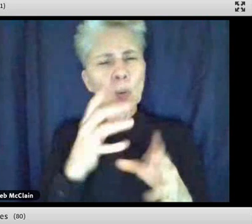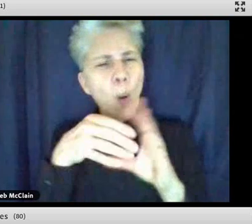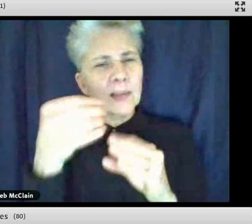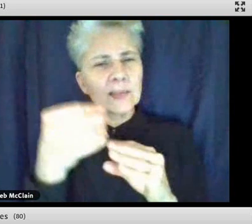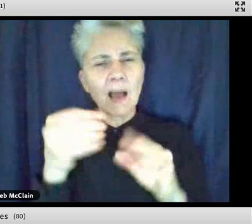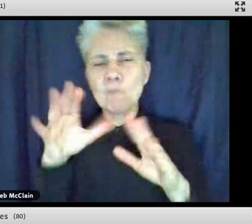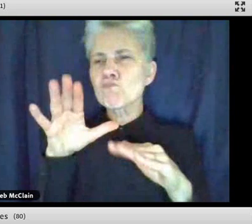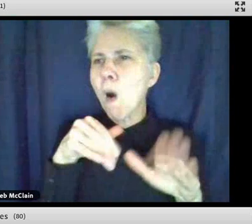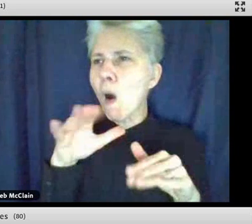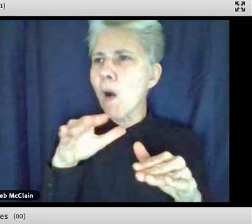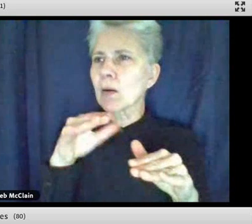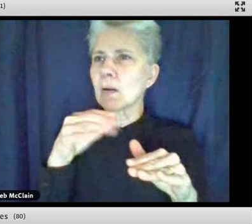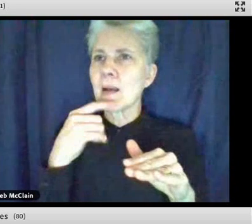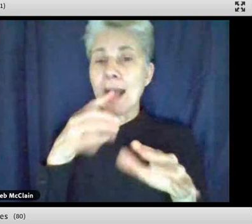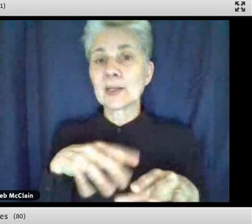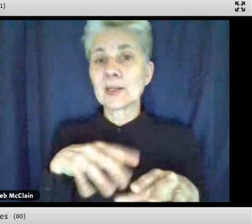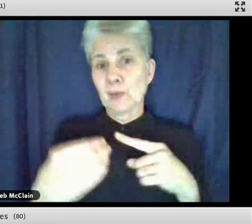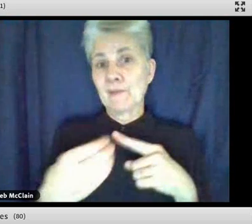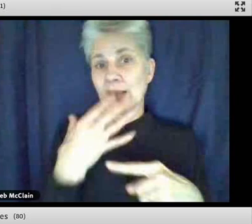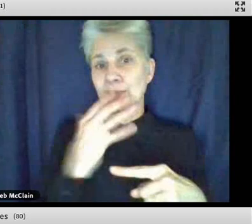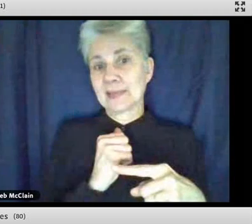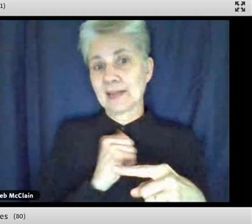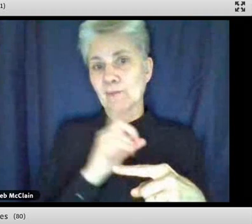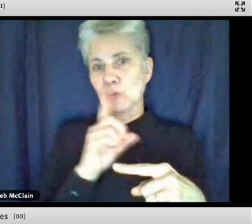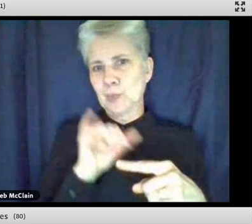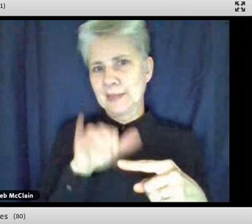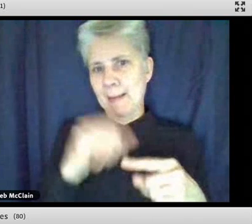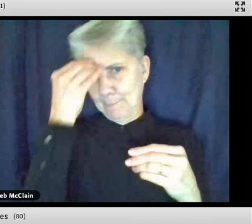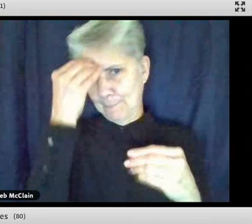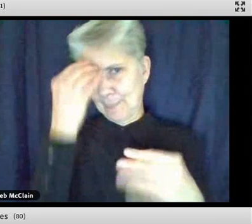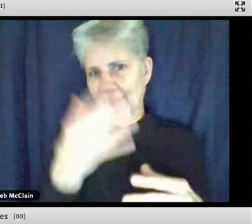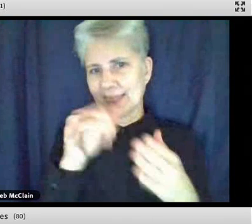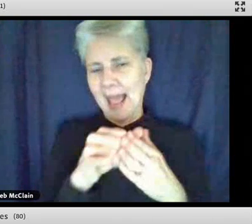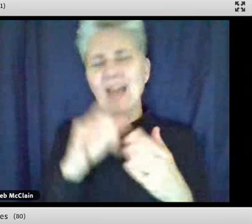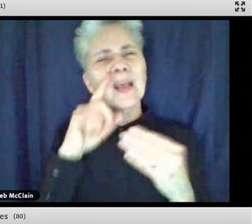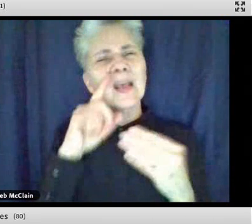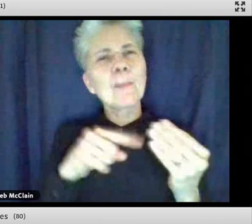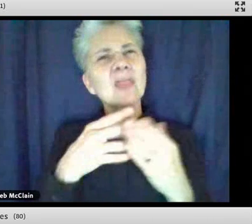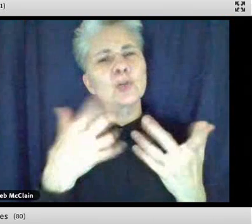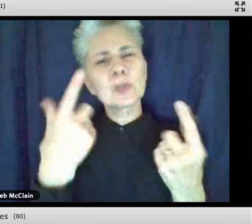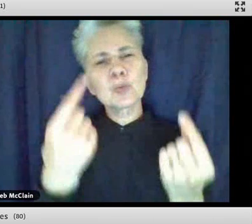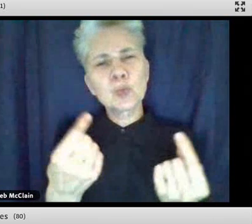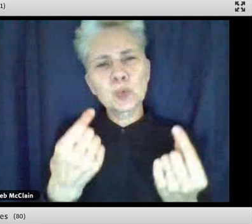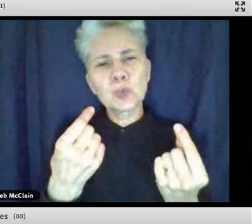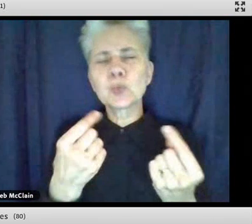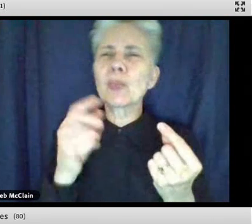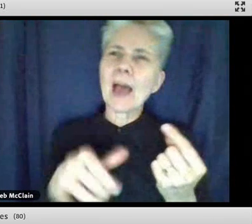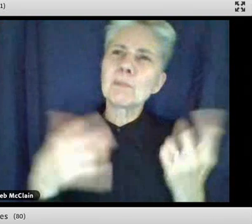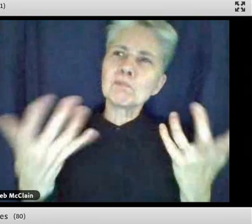walk. I need to take that advice myself. Think about things you could do that,